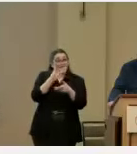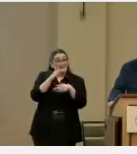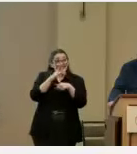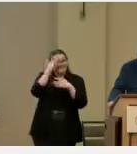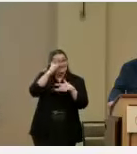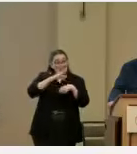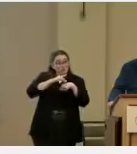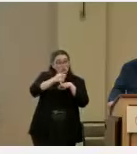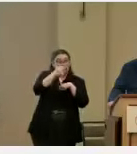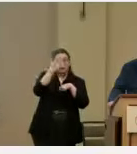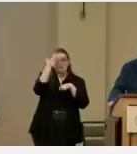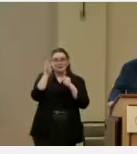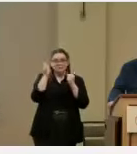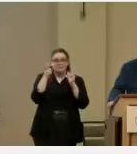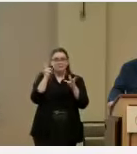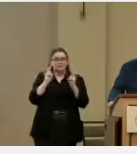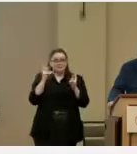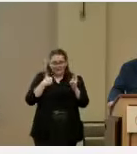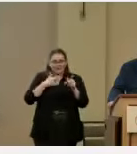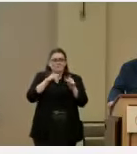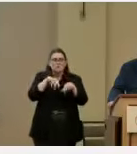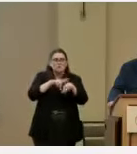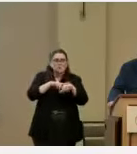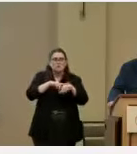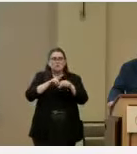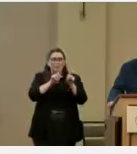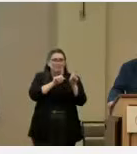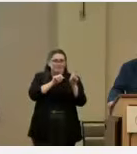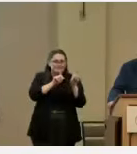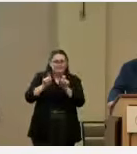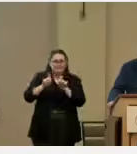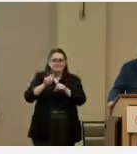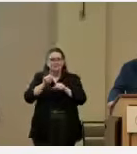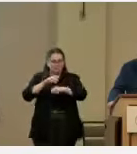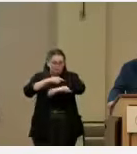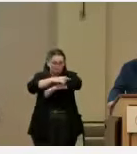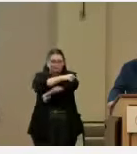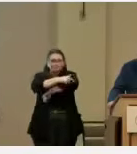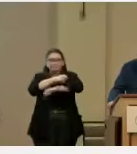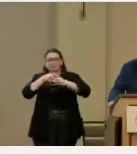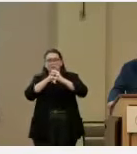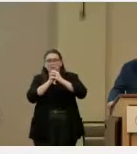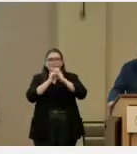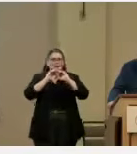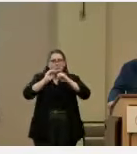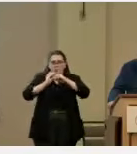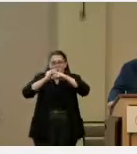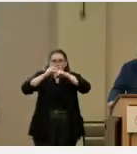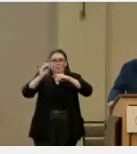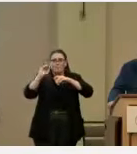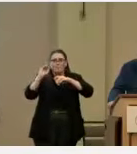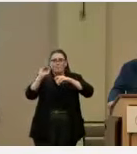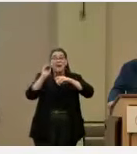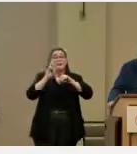of people have normal exams. They have no joint swelling. And if they have a CAR-P antibody, we